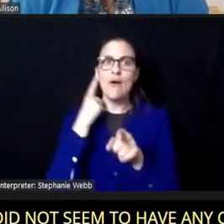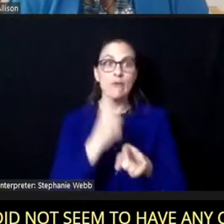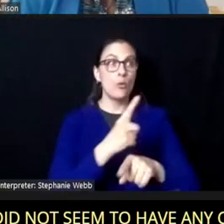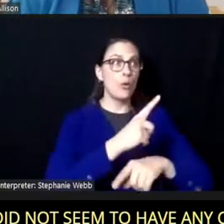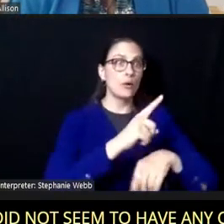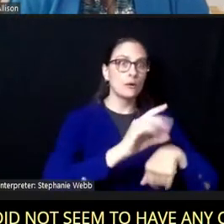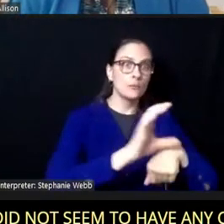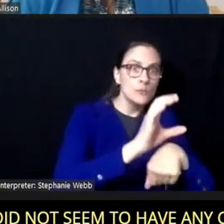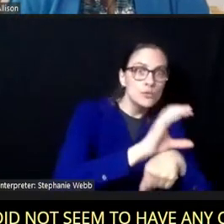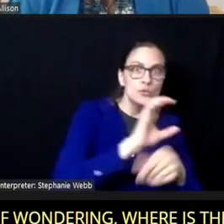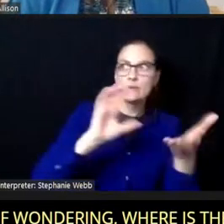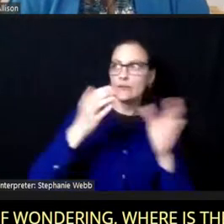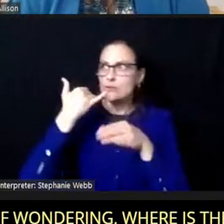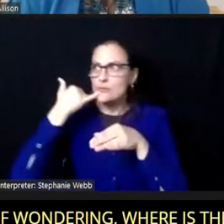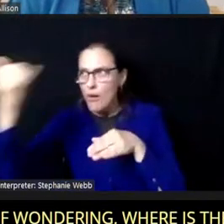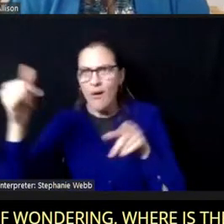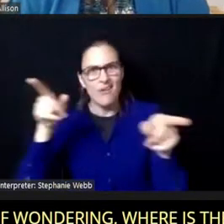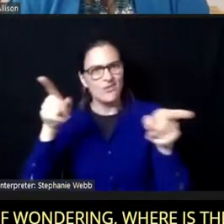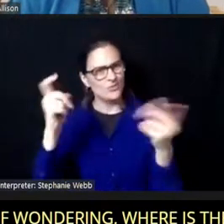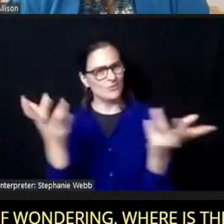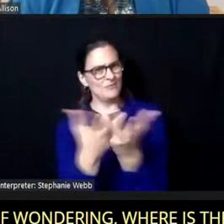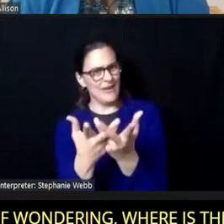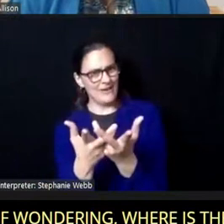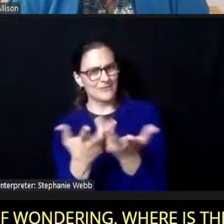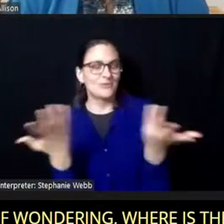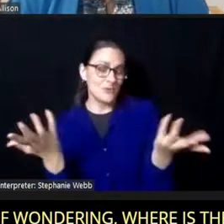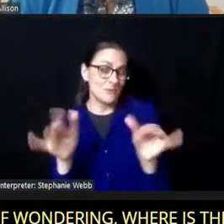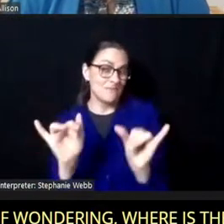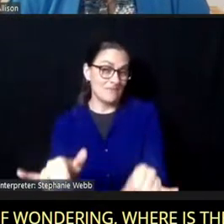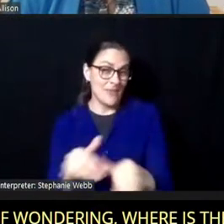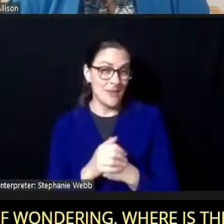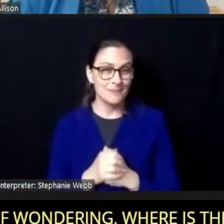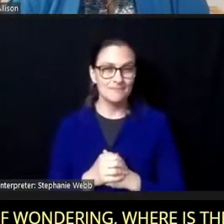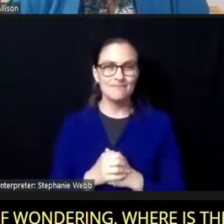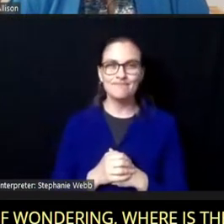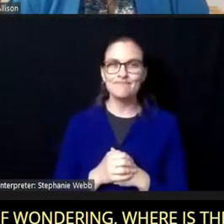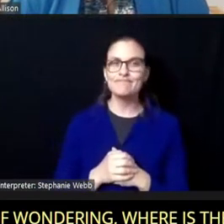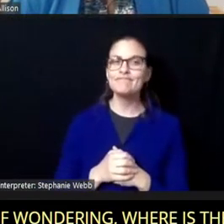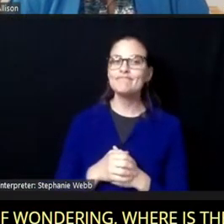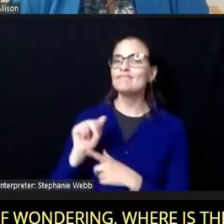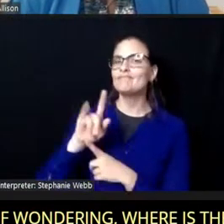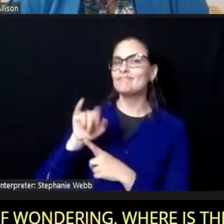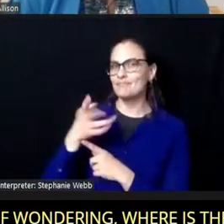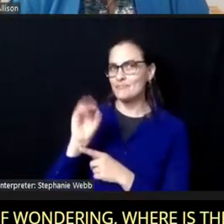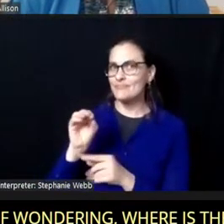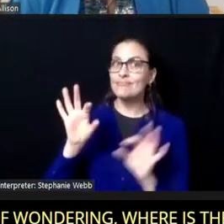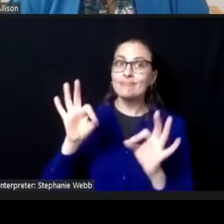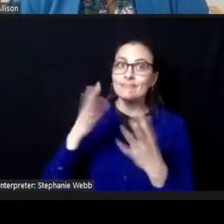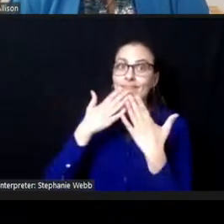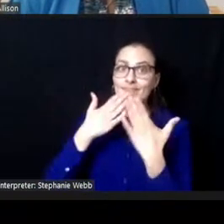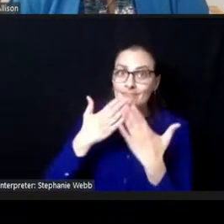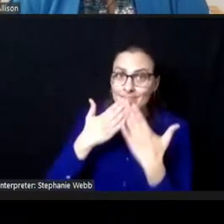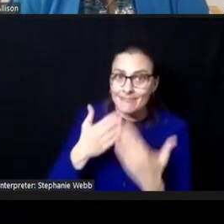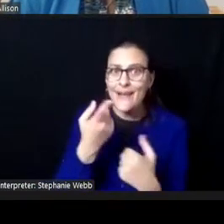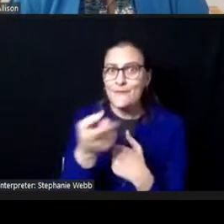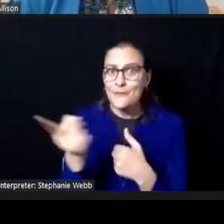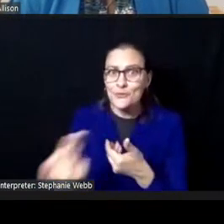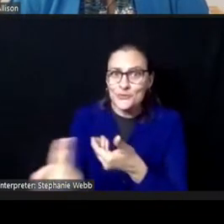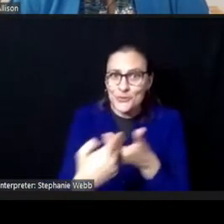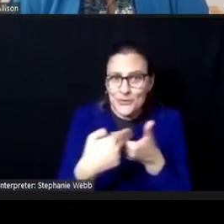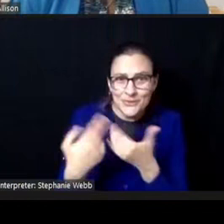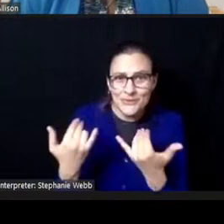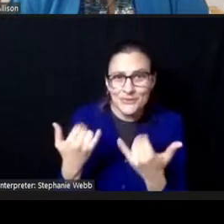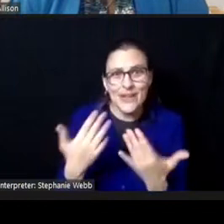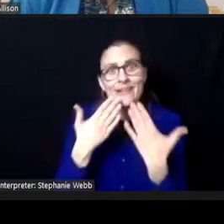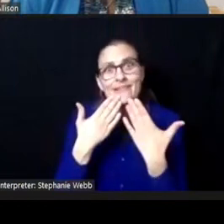thoughts today. I think it's really refreshing to hear from consumers from across the country to learn more about your experience in different